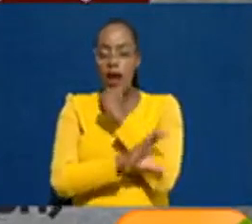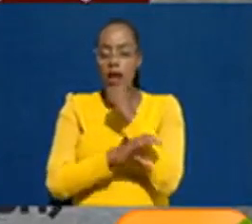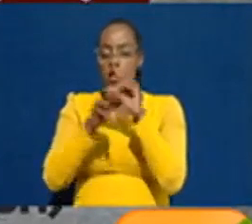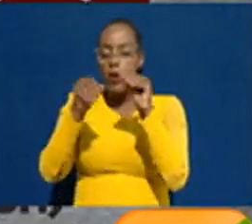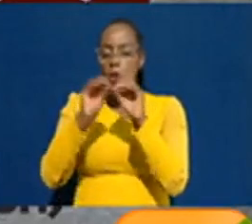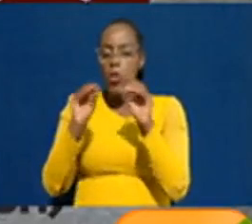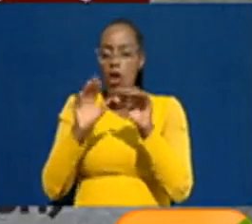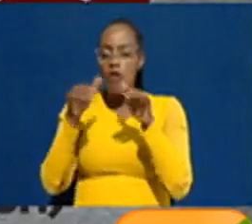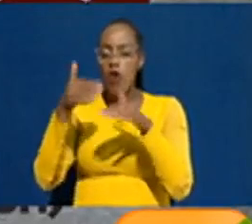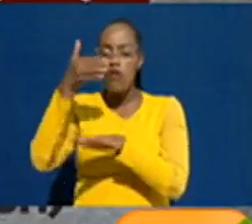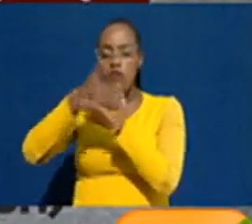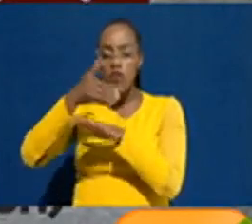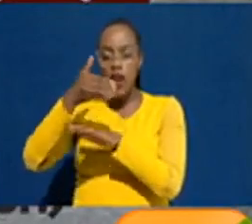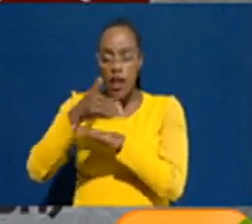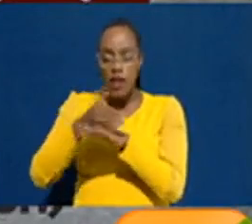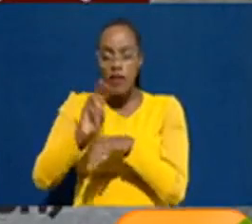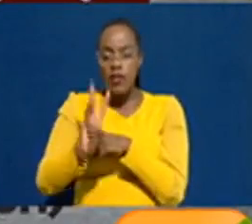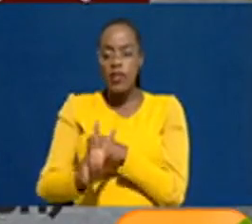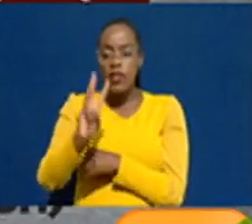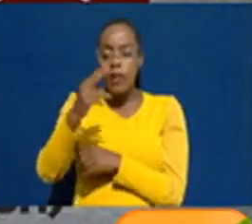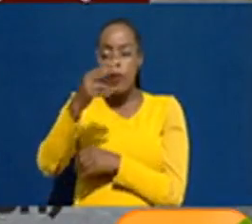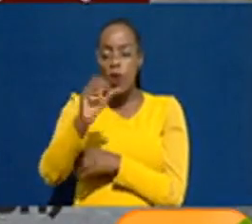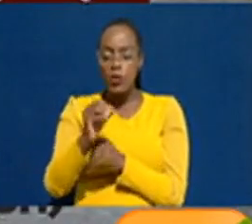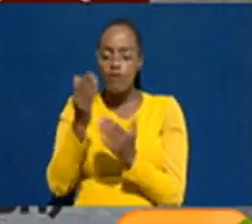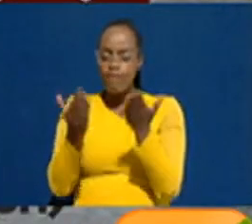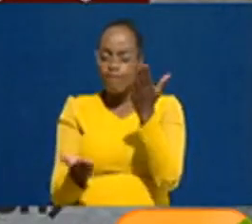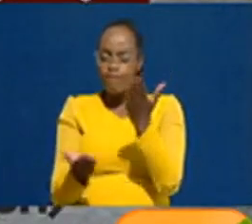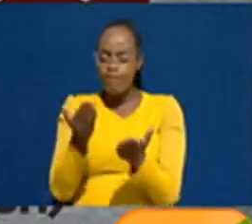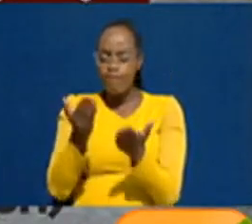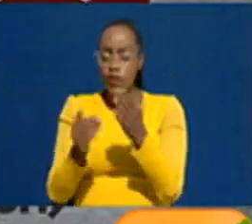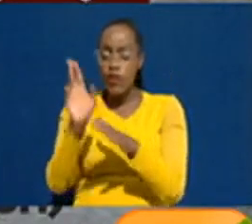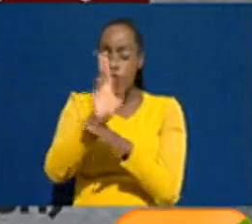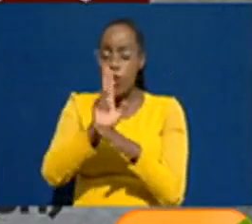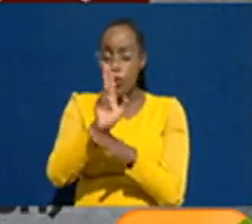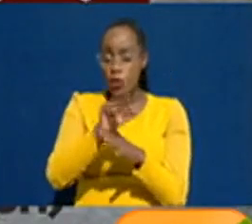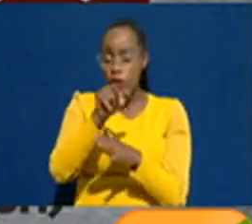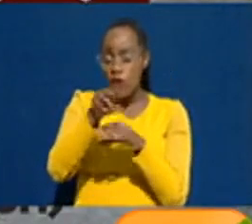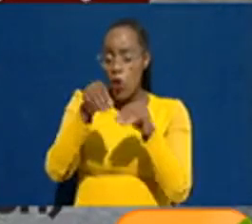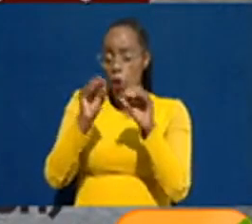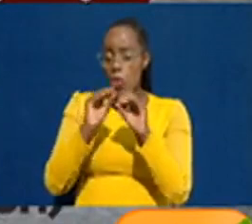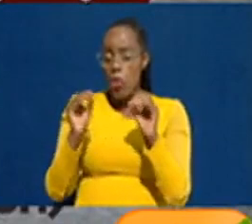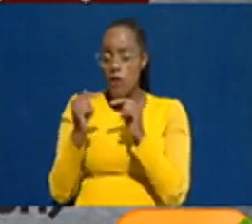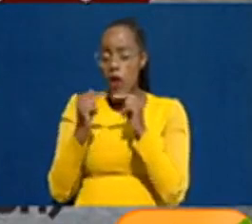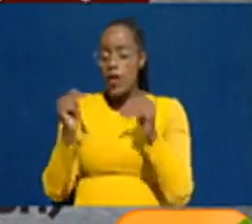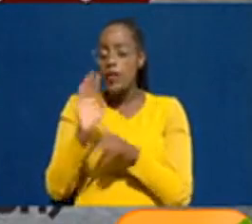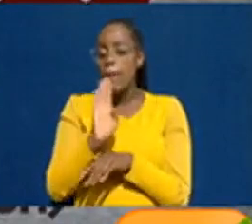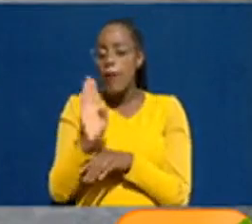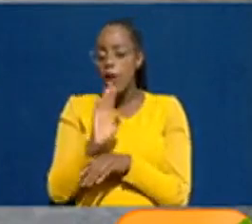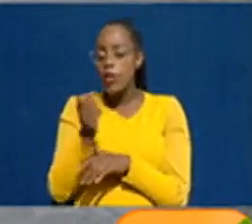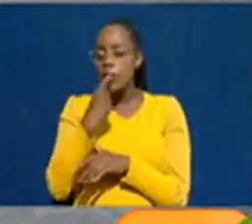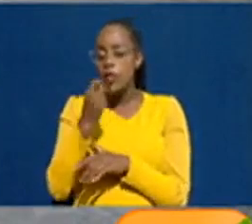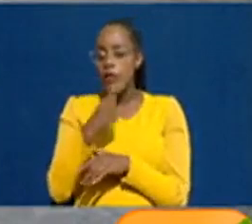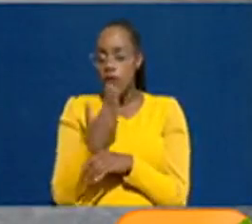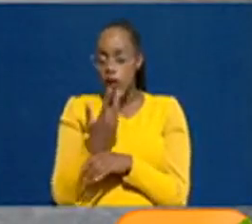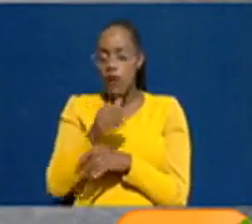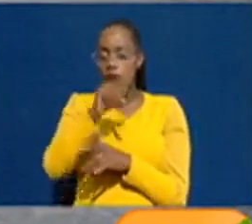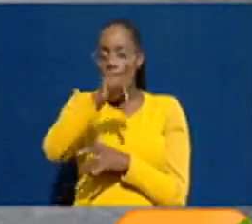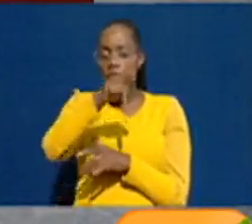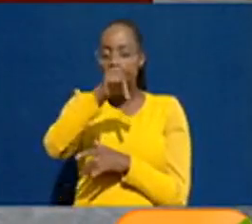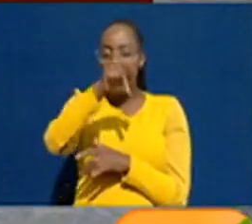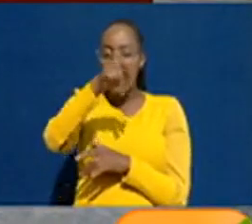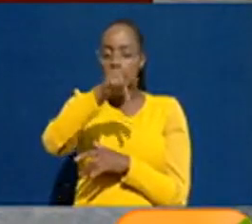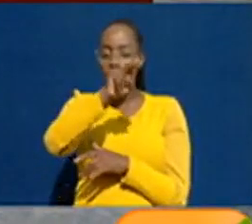or falsified. WHO estimates that the use of substandard antibiotics to treat pneumonia in children